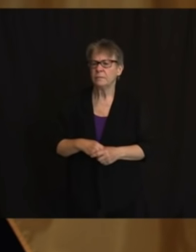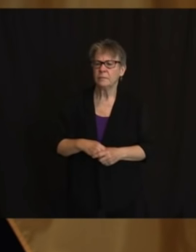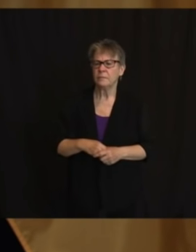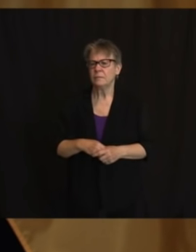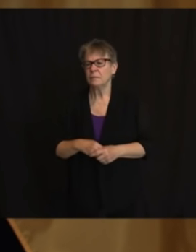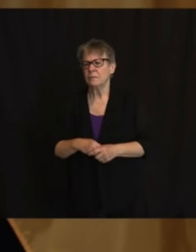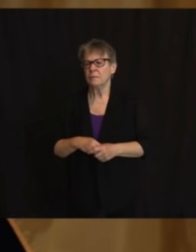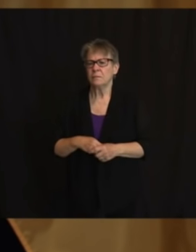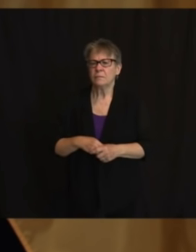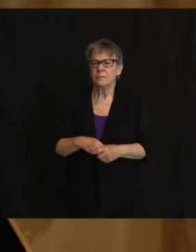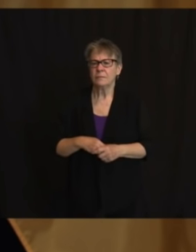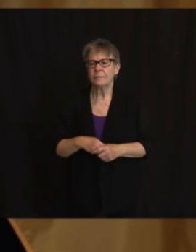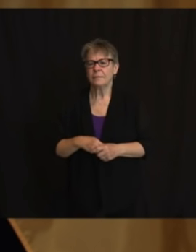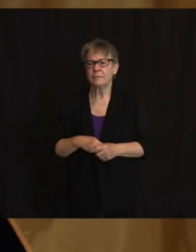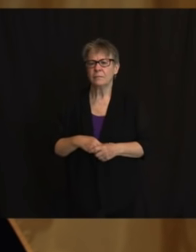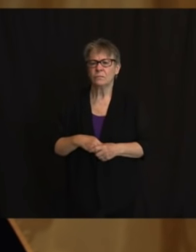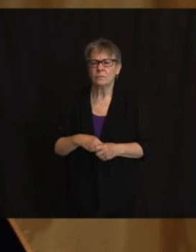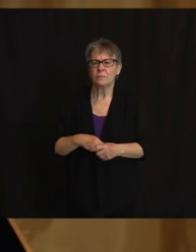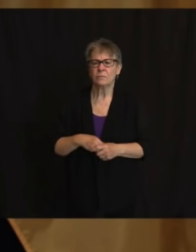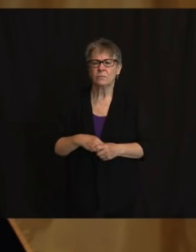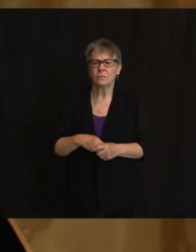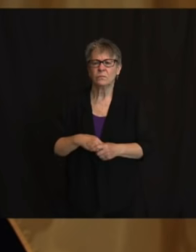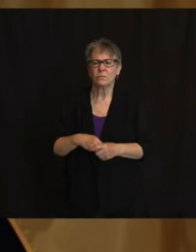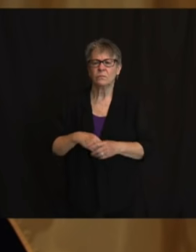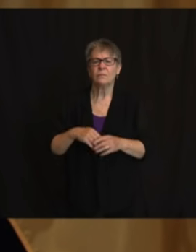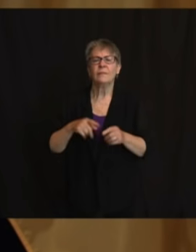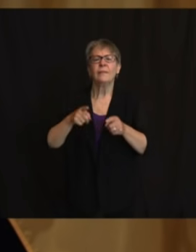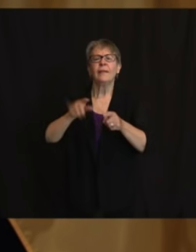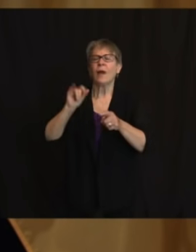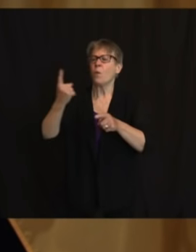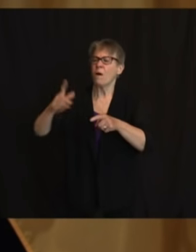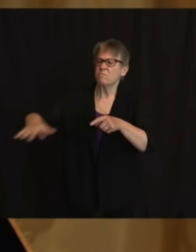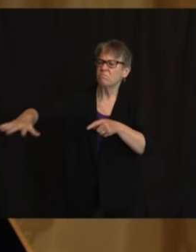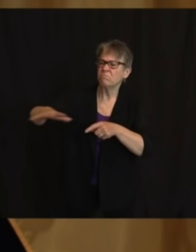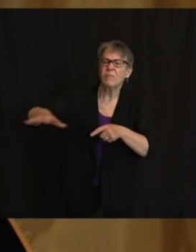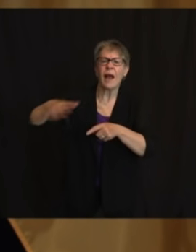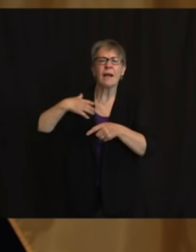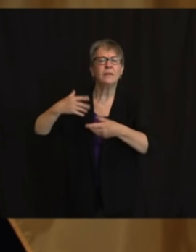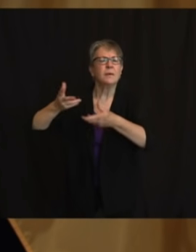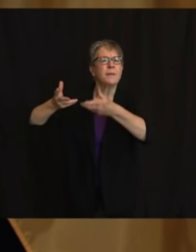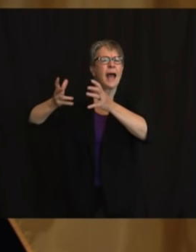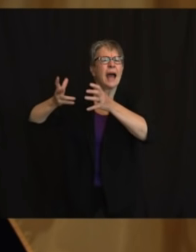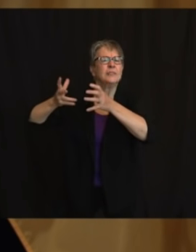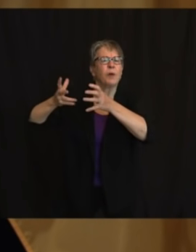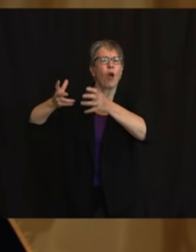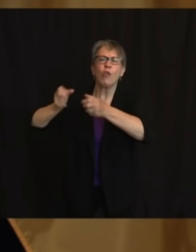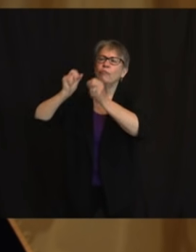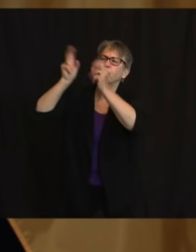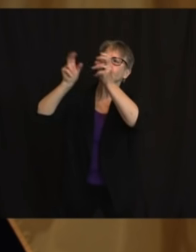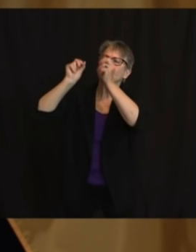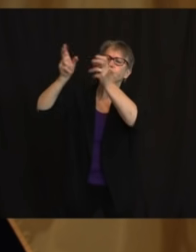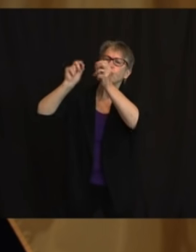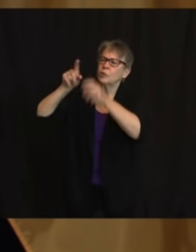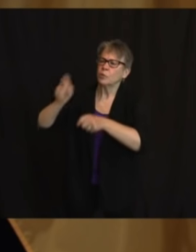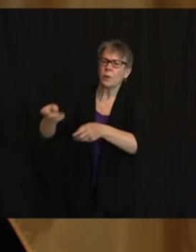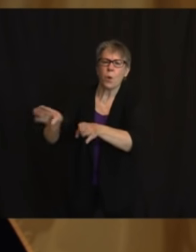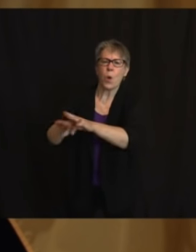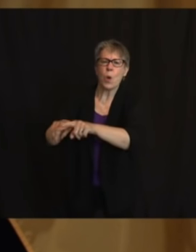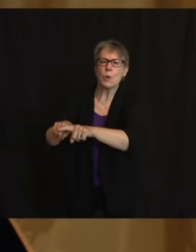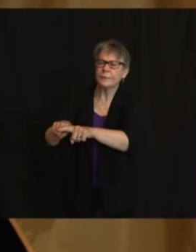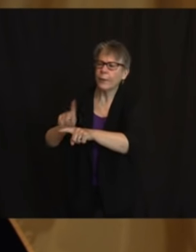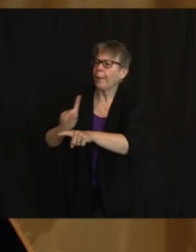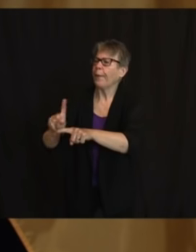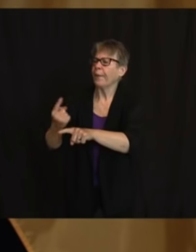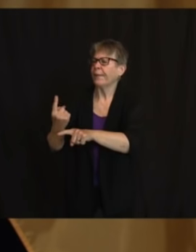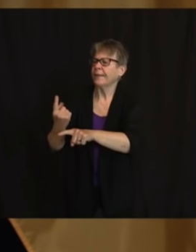for not wearing a mask and not social distancing. Patterson store owner was cited for the second time for having a non-essential